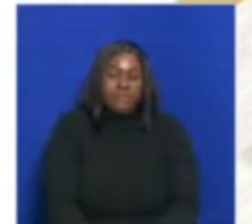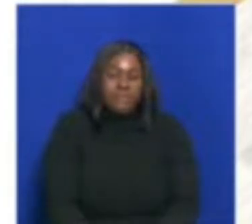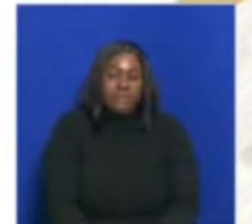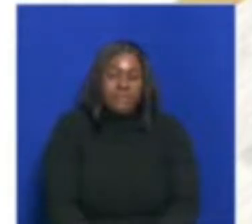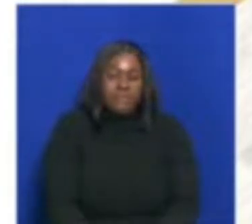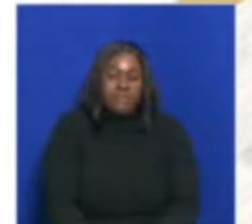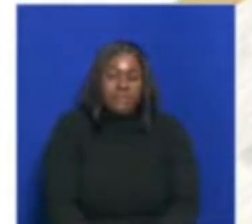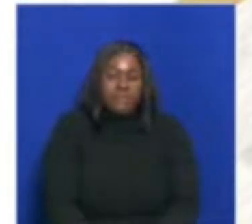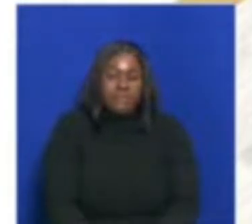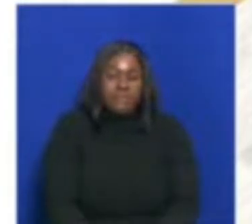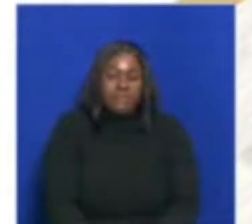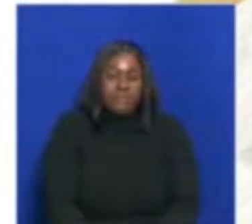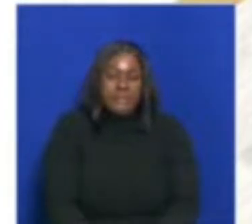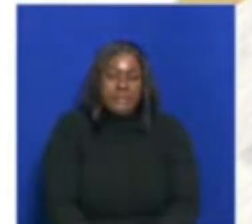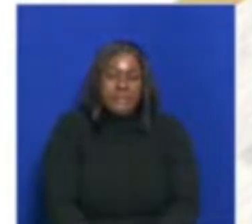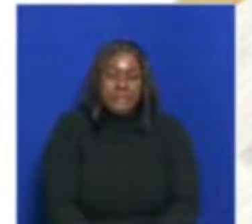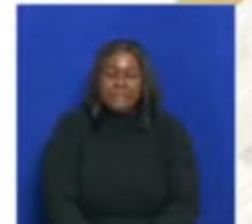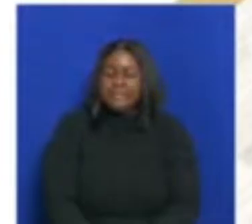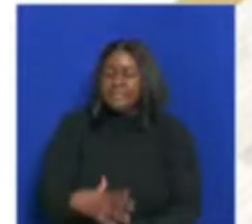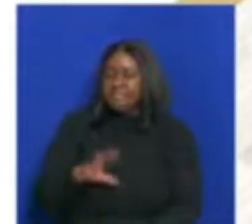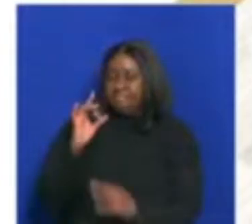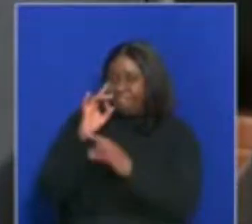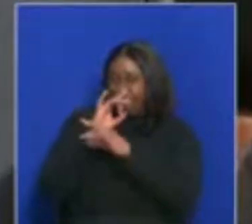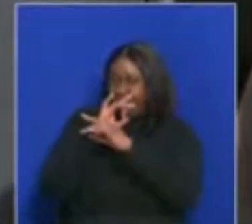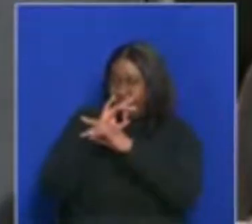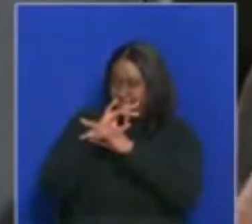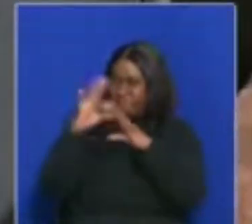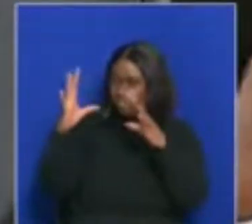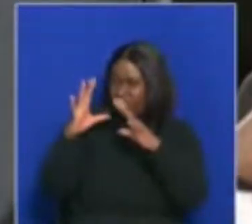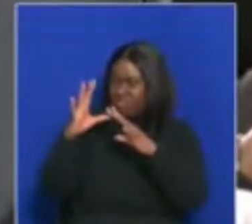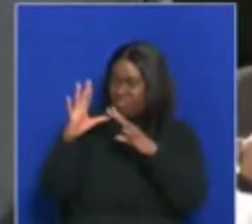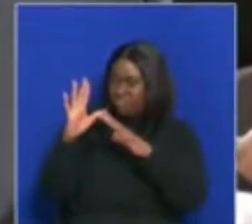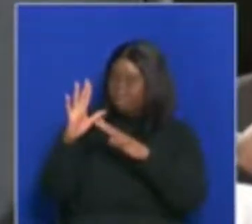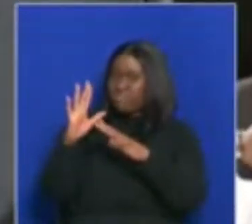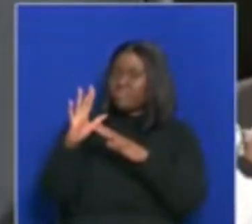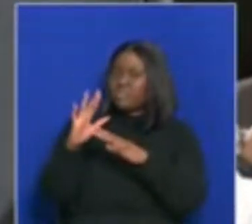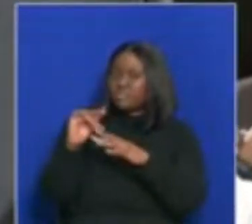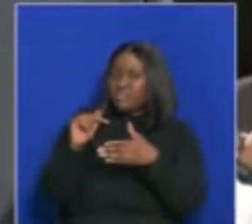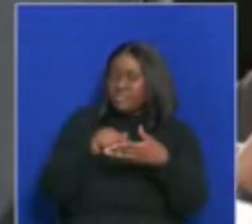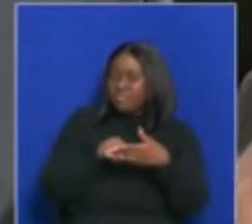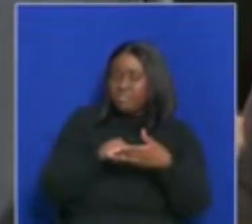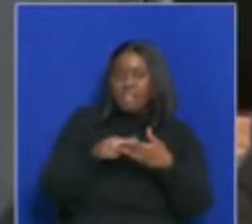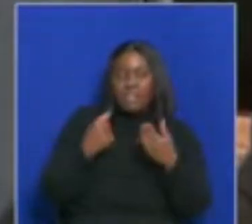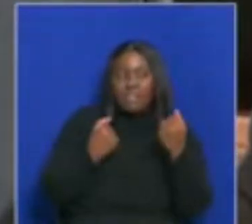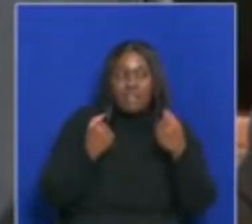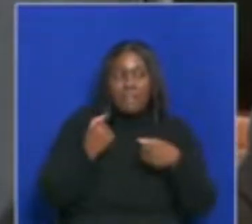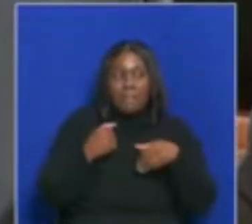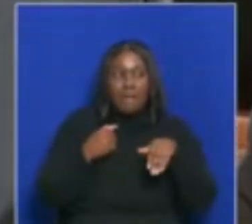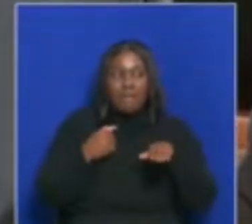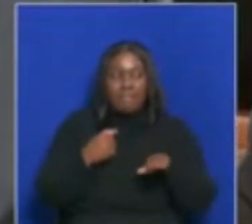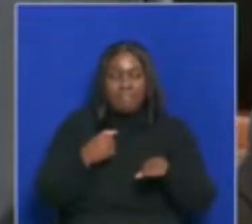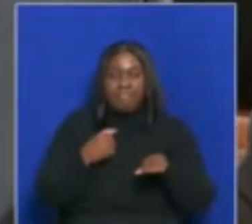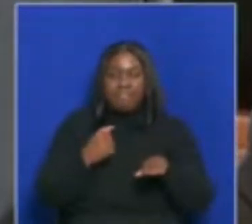Can I just clarify one issue? False registration plates.